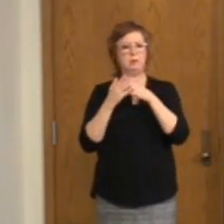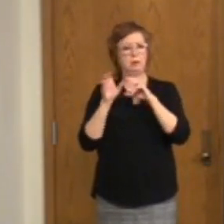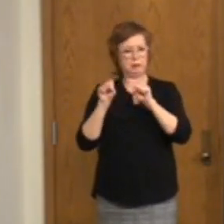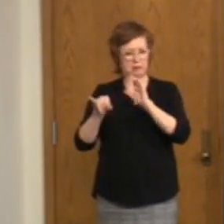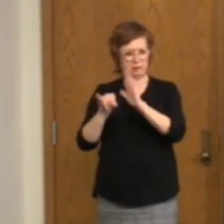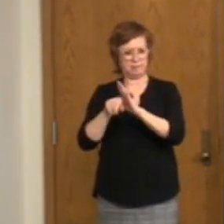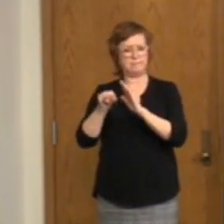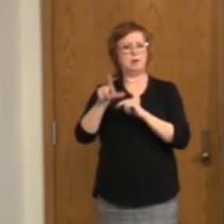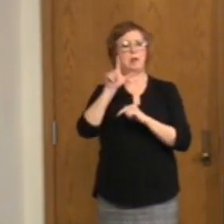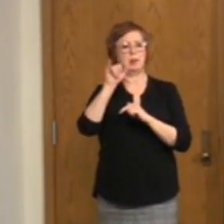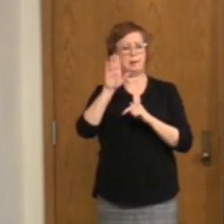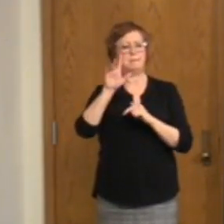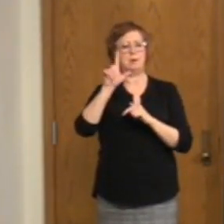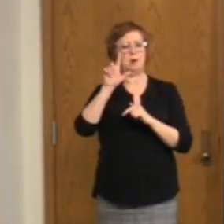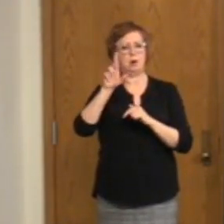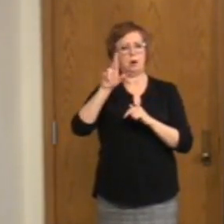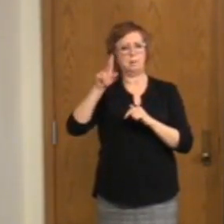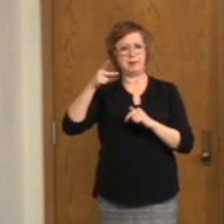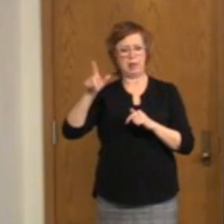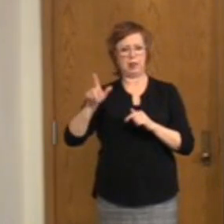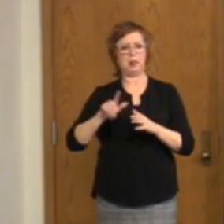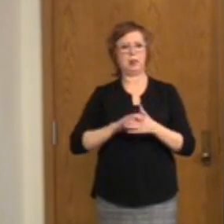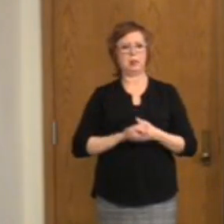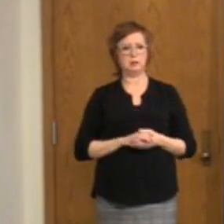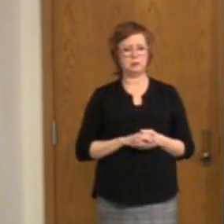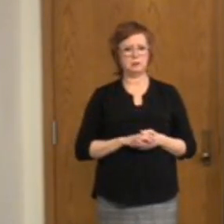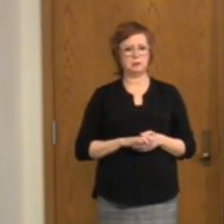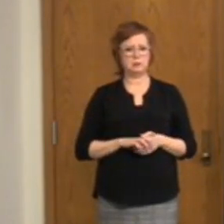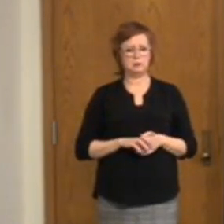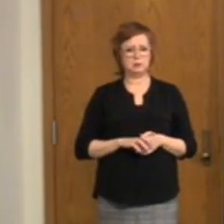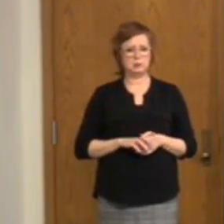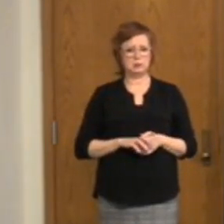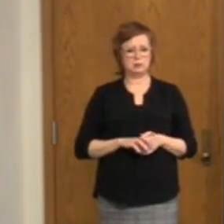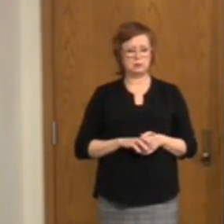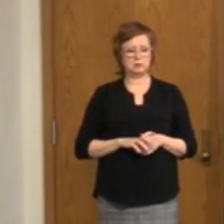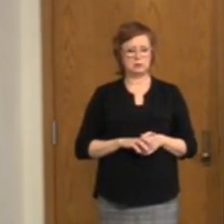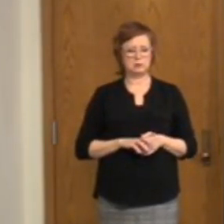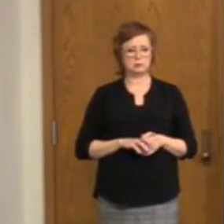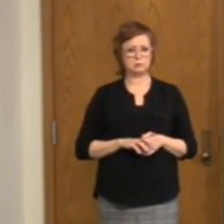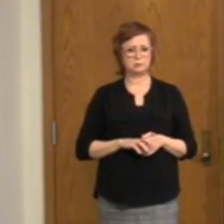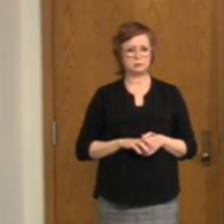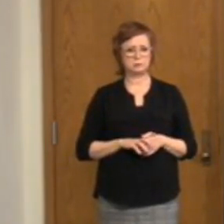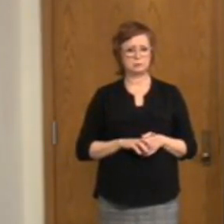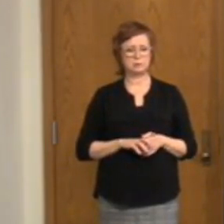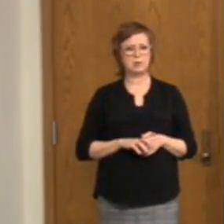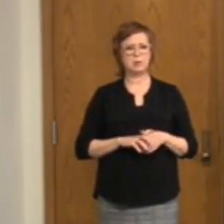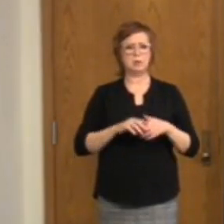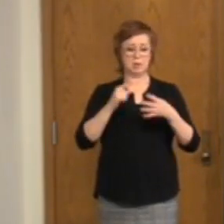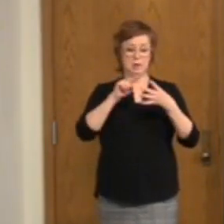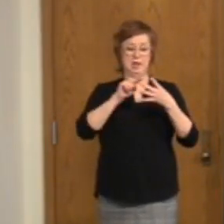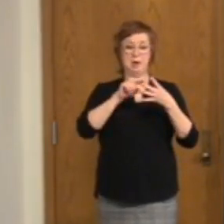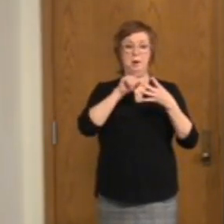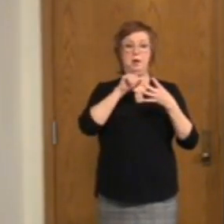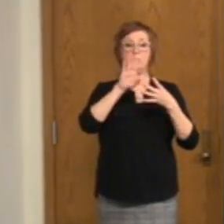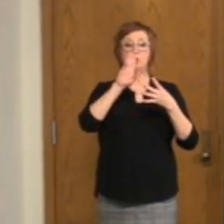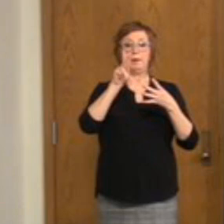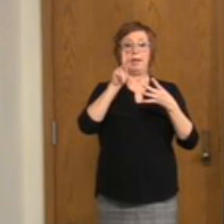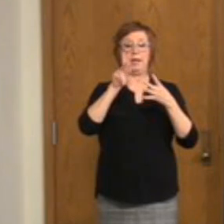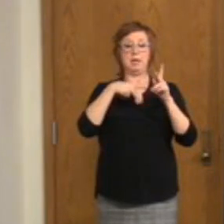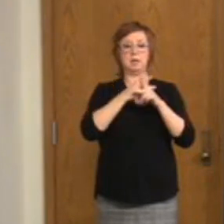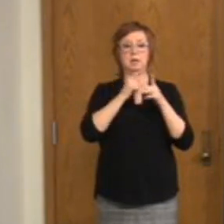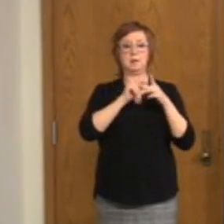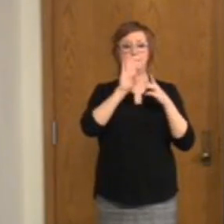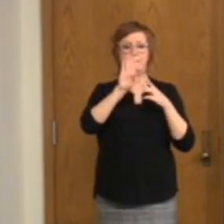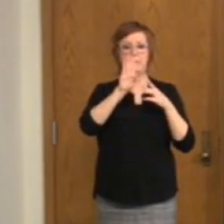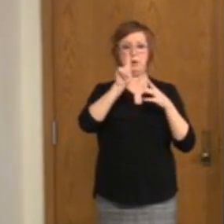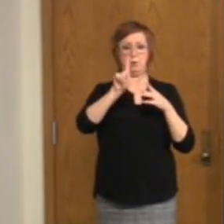what the strain is, it behaves, while there is some indication from the UK that B117 may be more transmissible, but